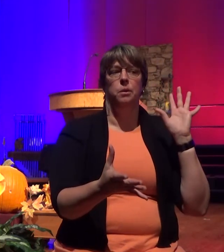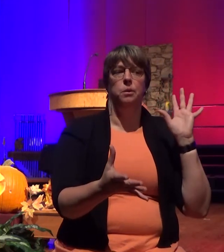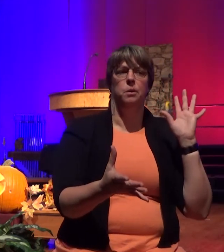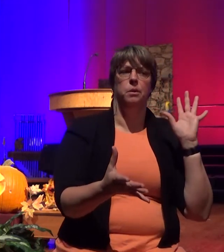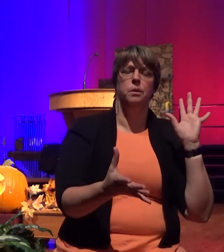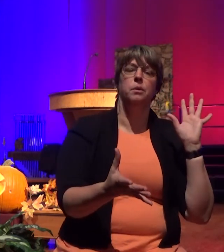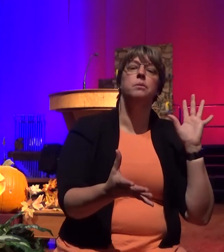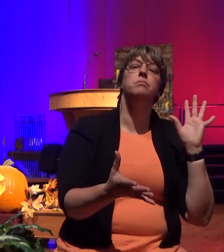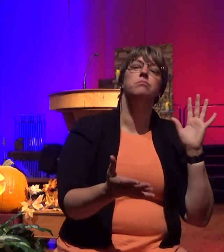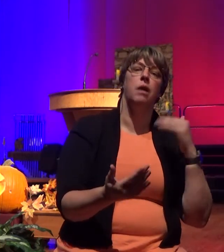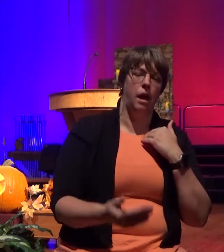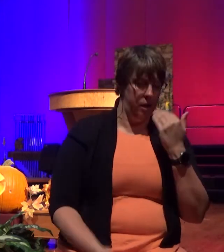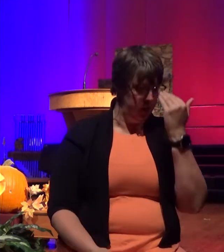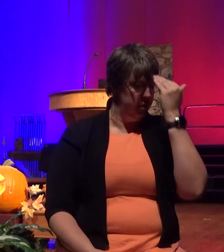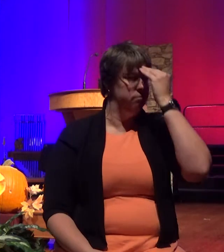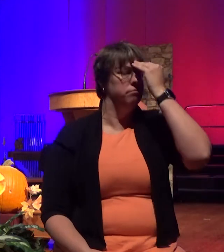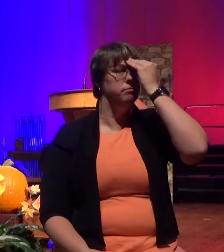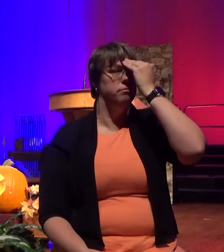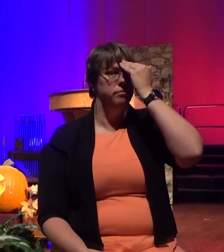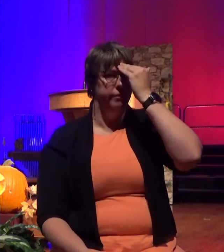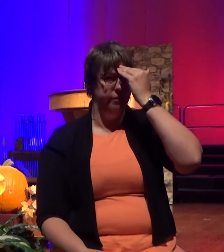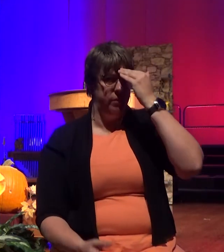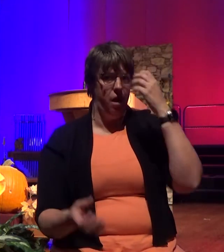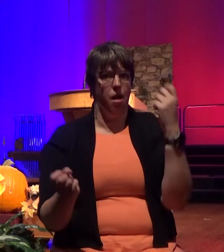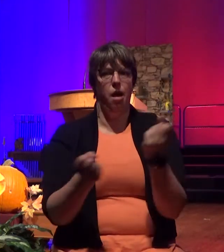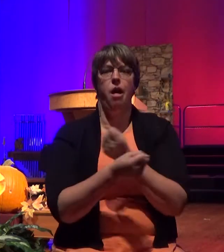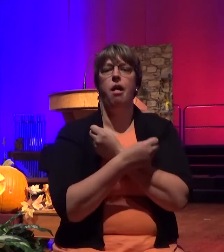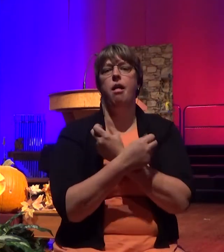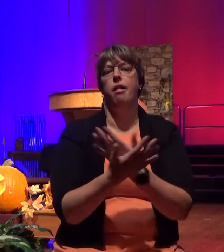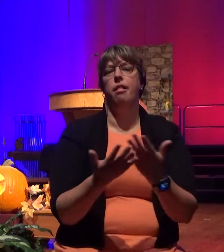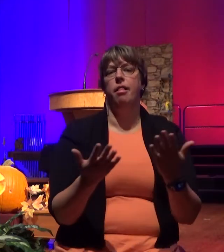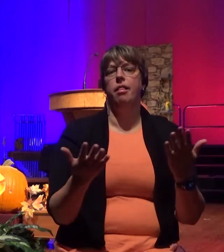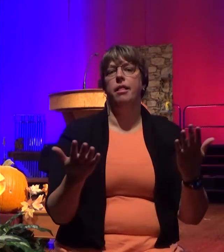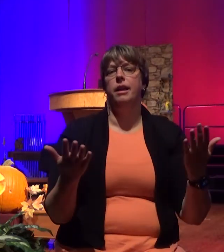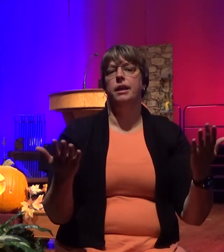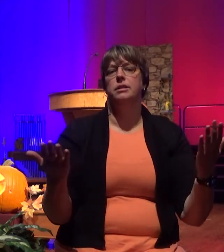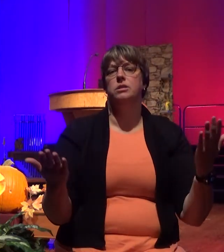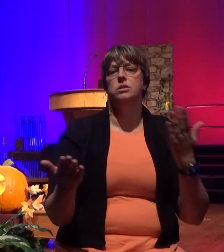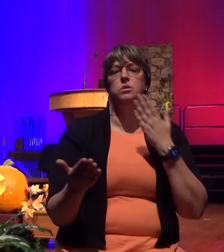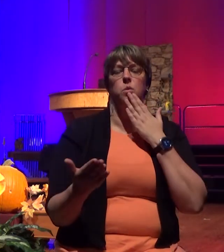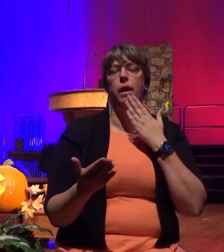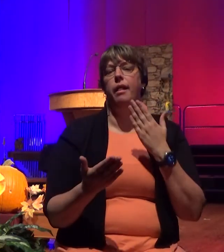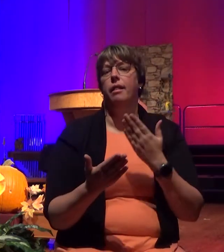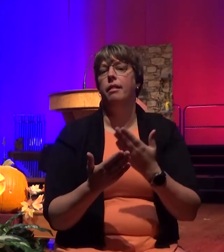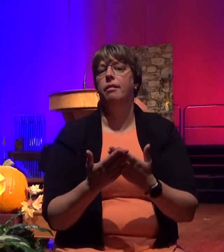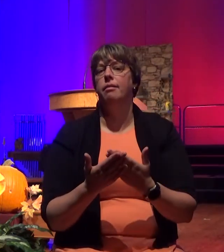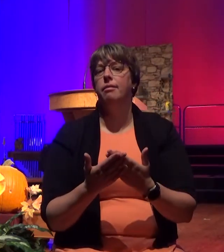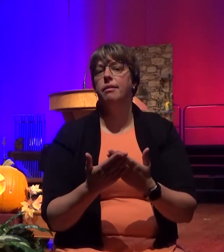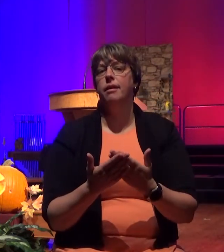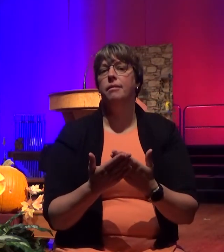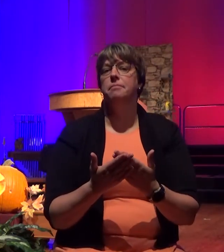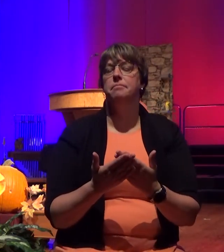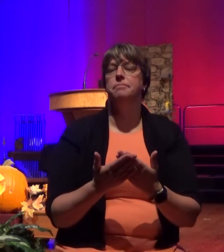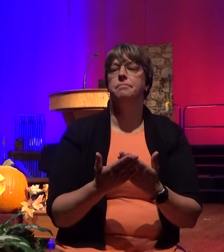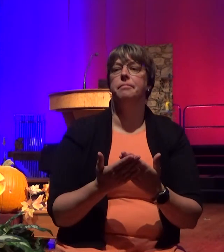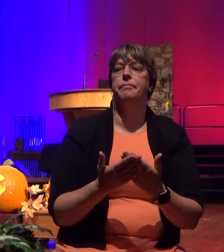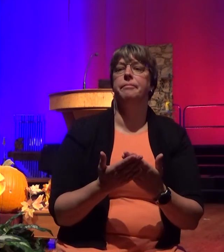then I know that all is well.